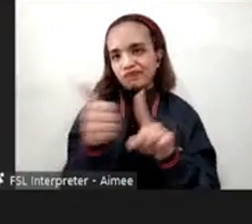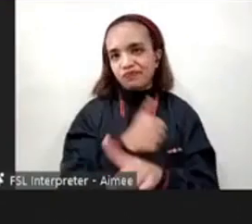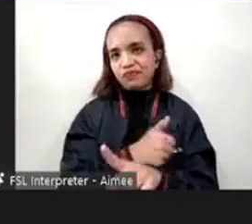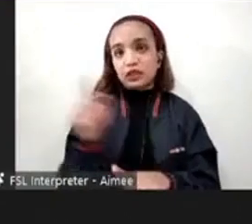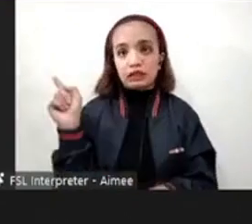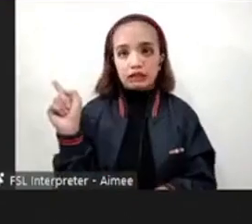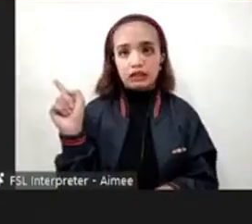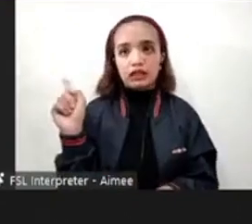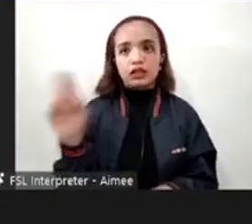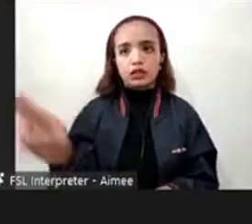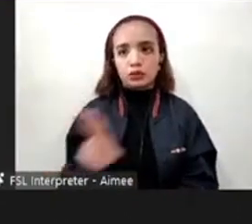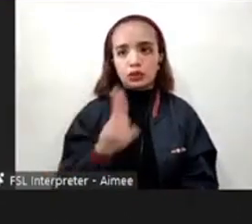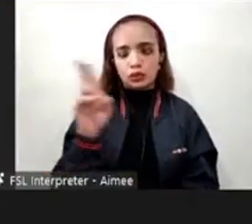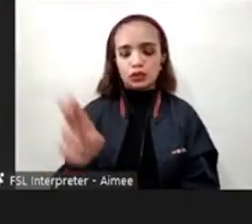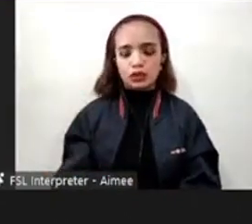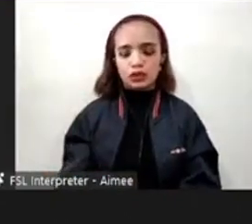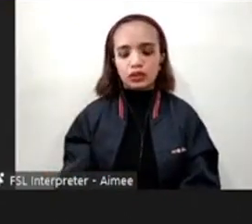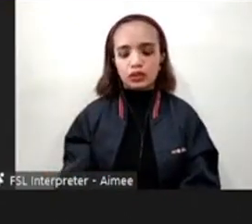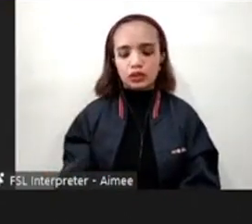web-based database.